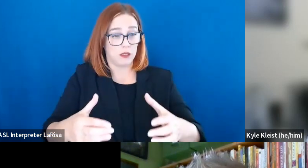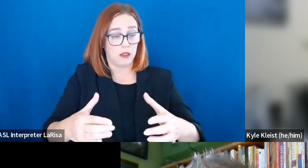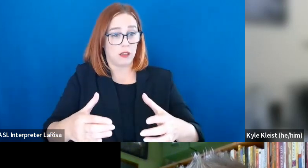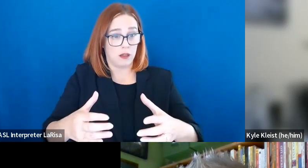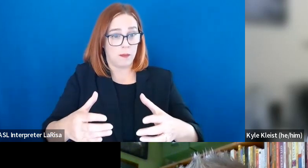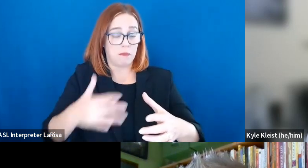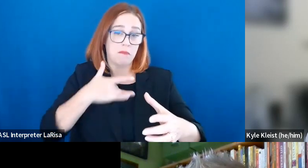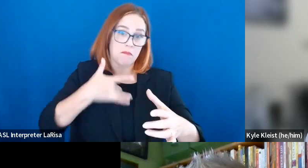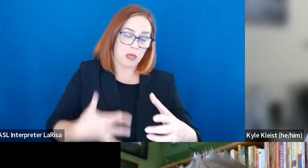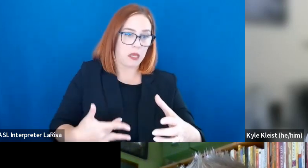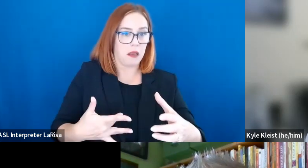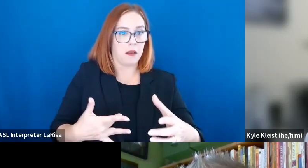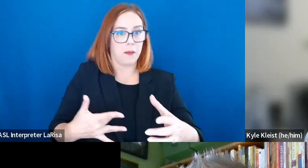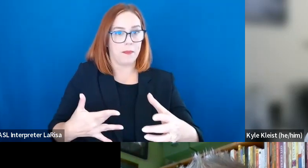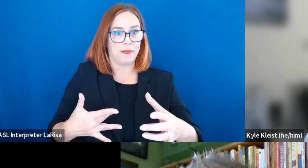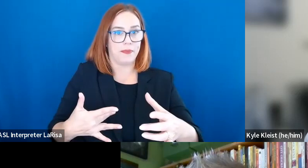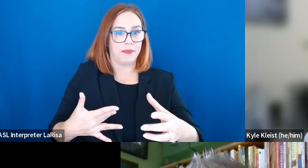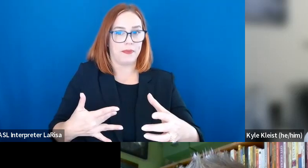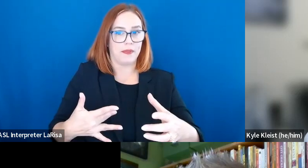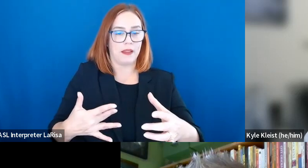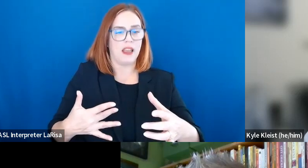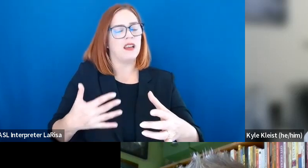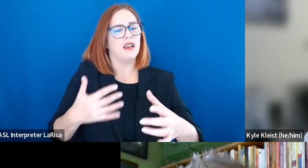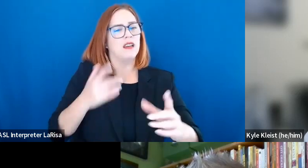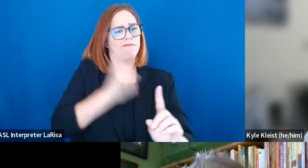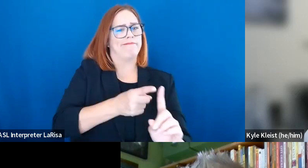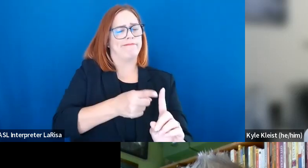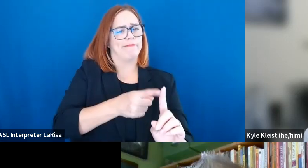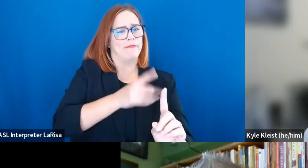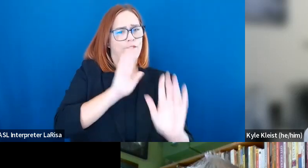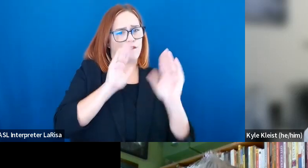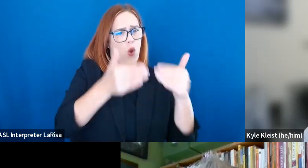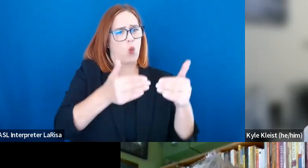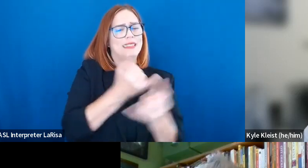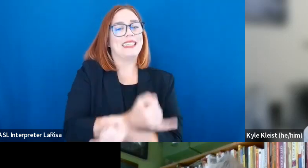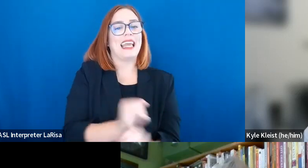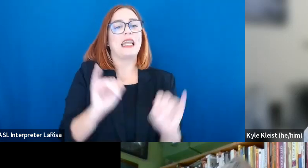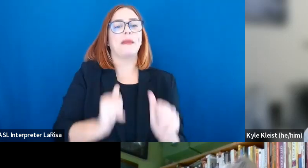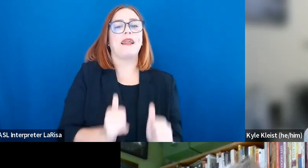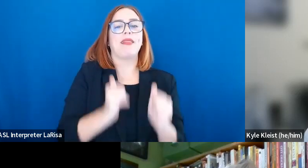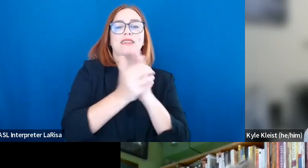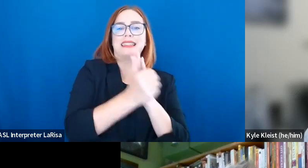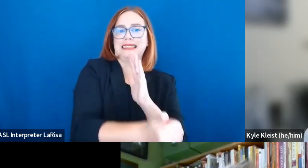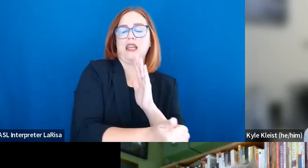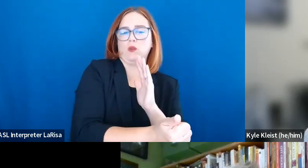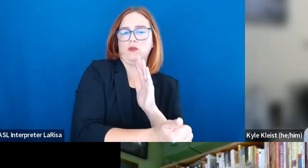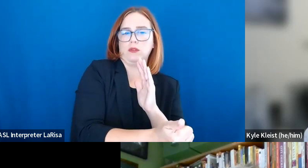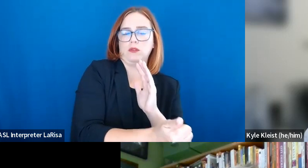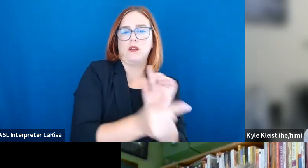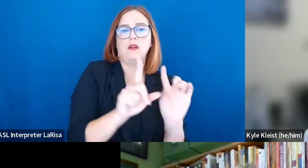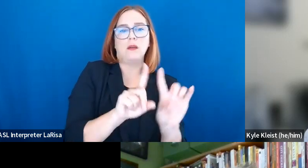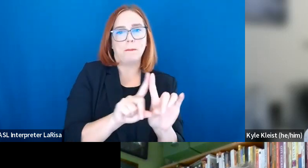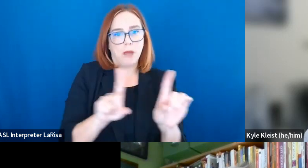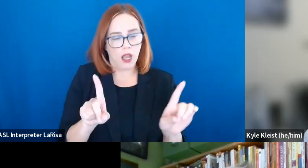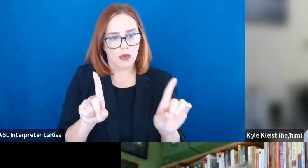they're around independent living skills, but they also have that that